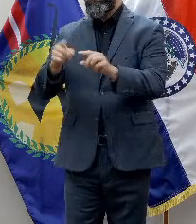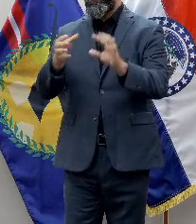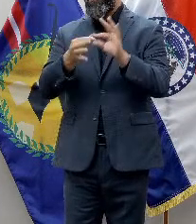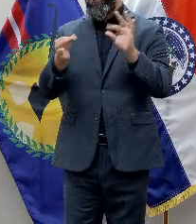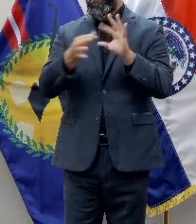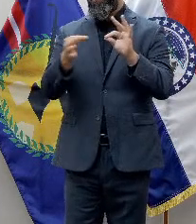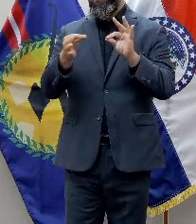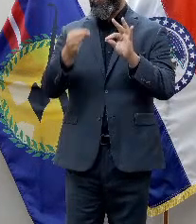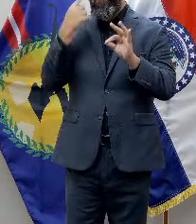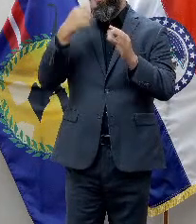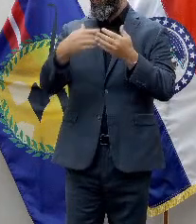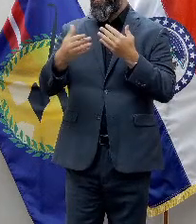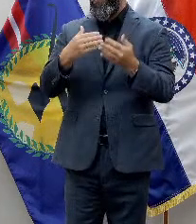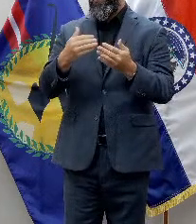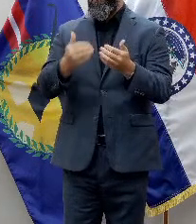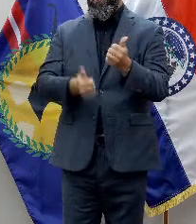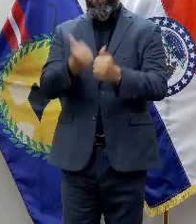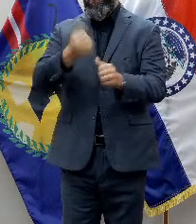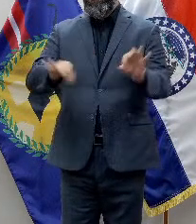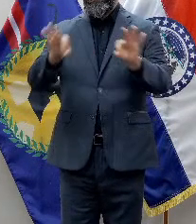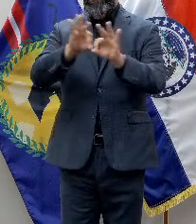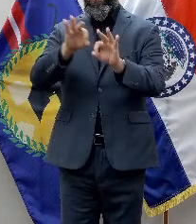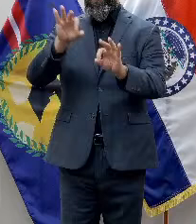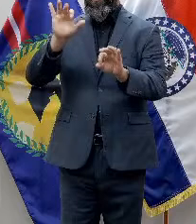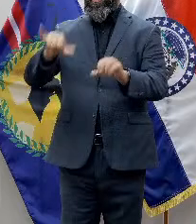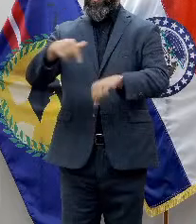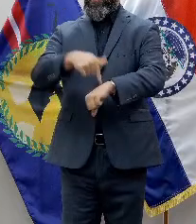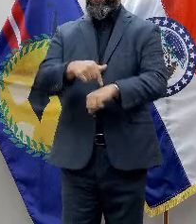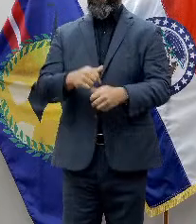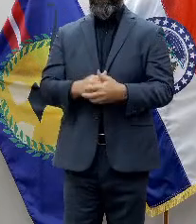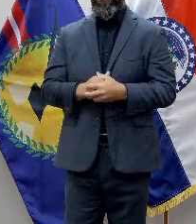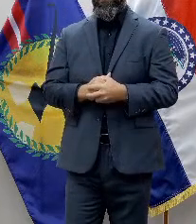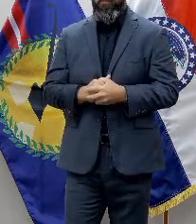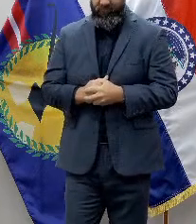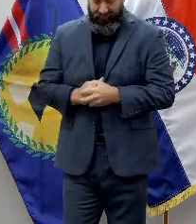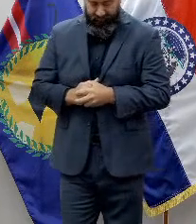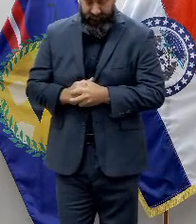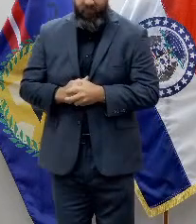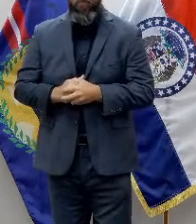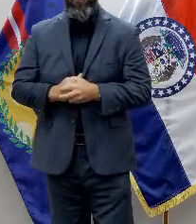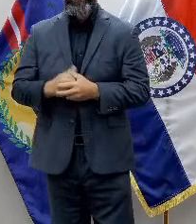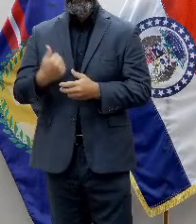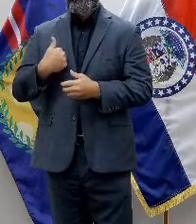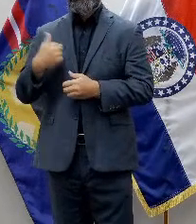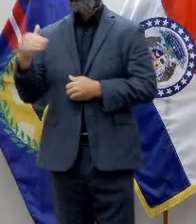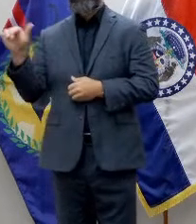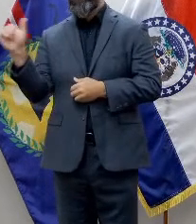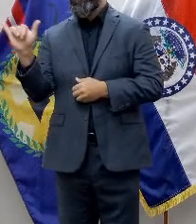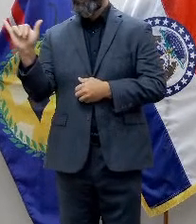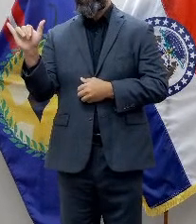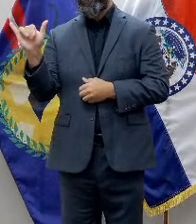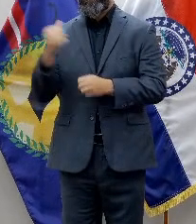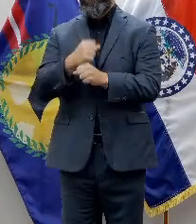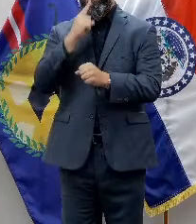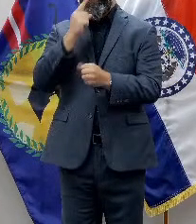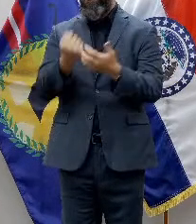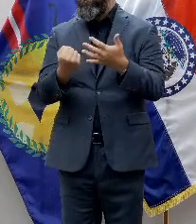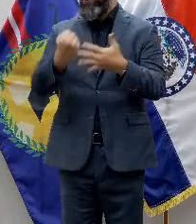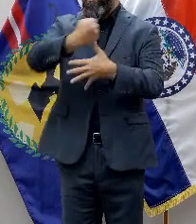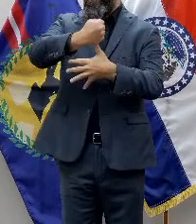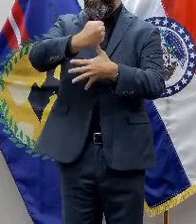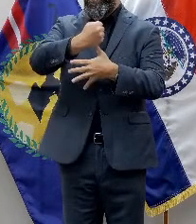time for whatever was the most relevant or important things that we needed to be communicating. We have also made sure that we have